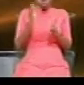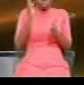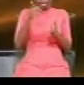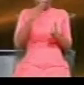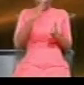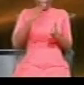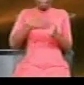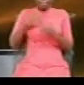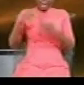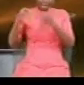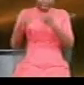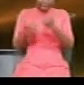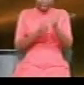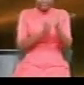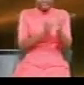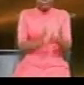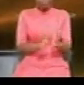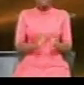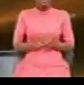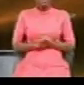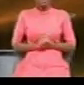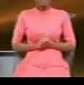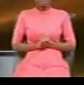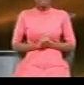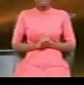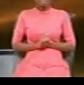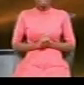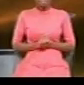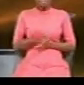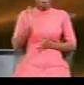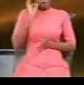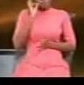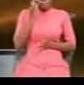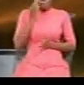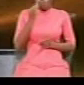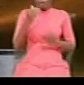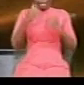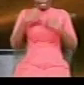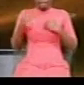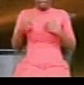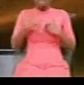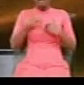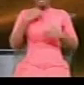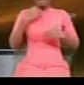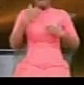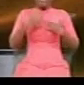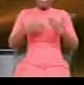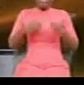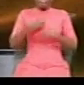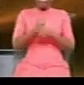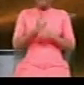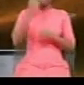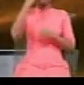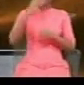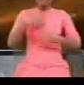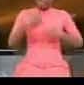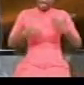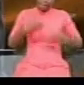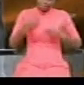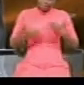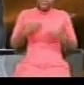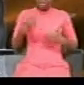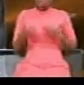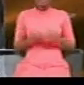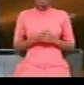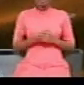be my disciple. Fruit bearing gladdens the Father, delights the heart of the